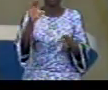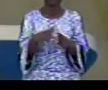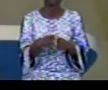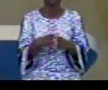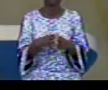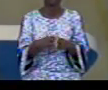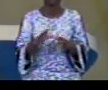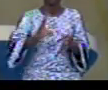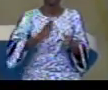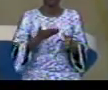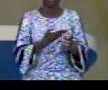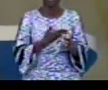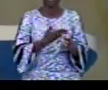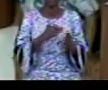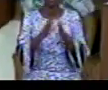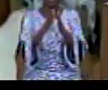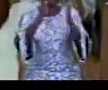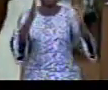our big daddy.